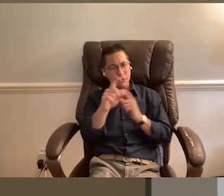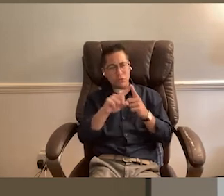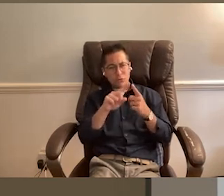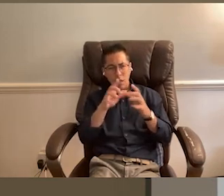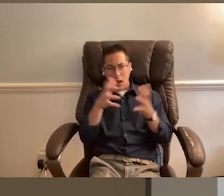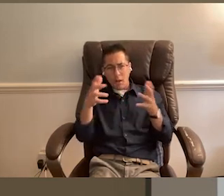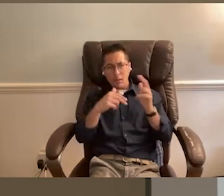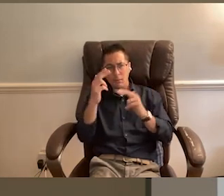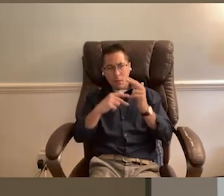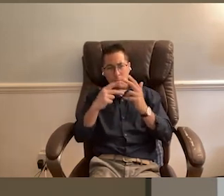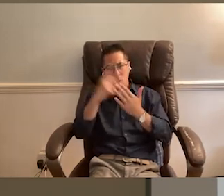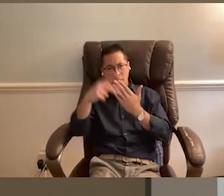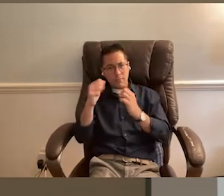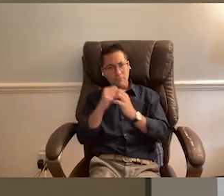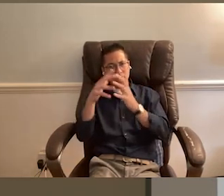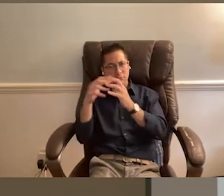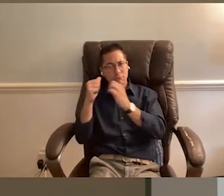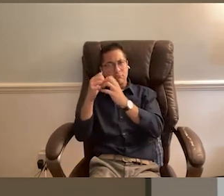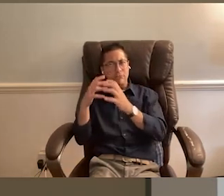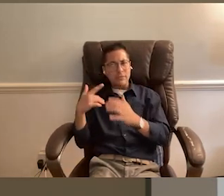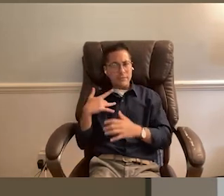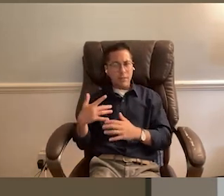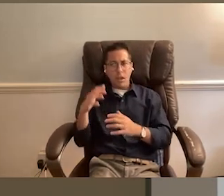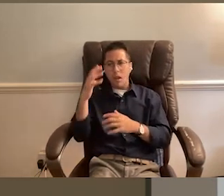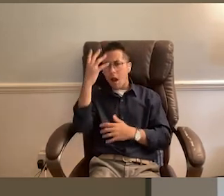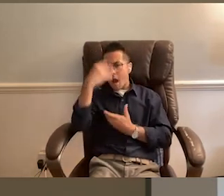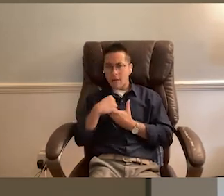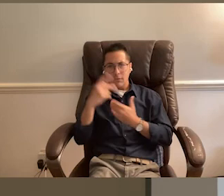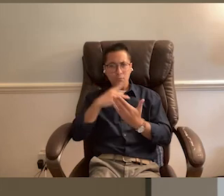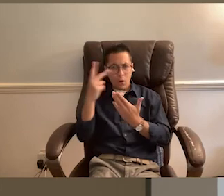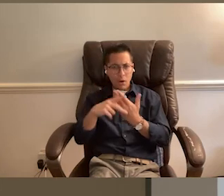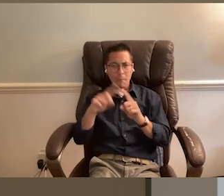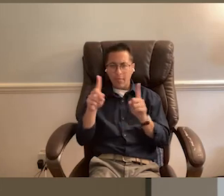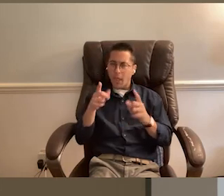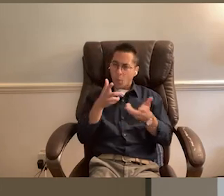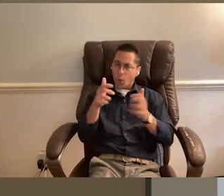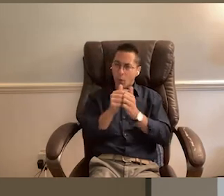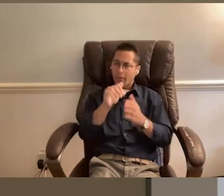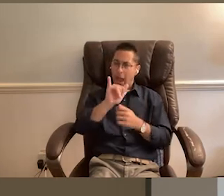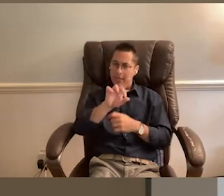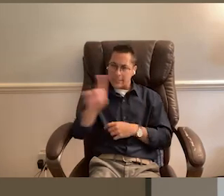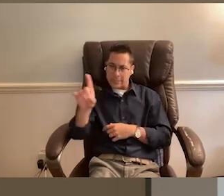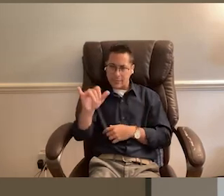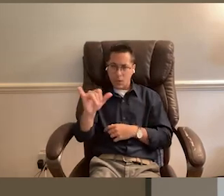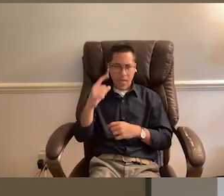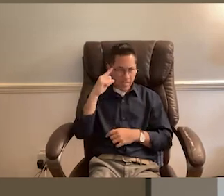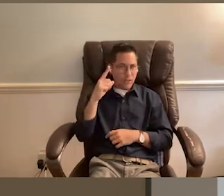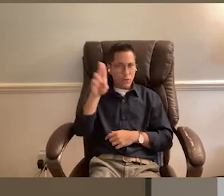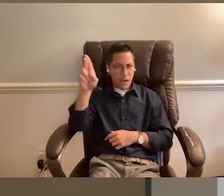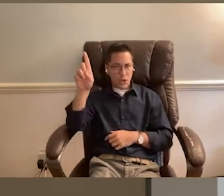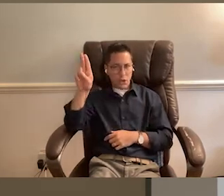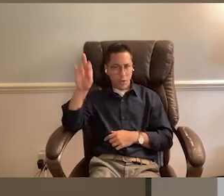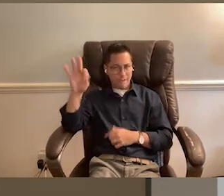a life alert button, or we're gonna have you have your phone right there, whatever it is, so you can feel comfortable doing that by yourself, because I'm pretty sure she